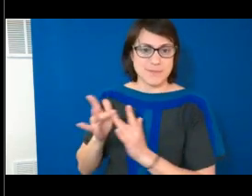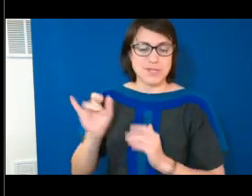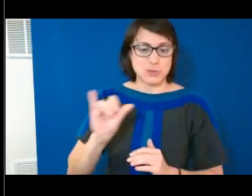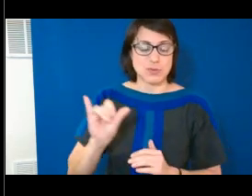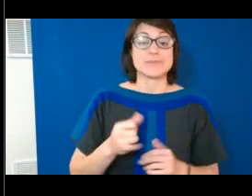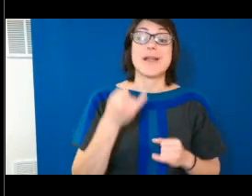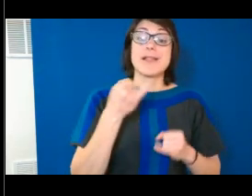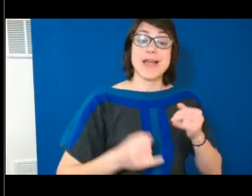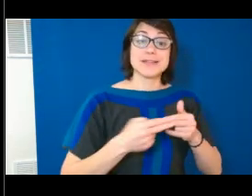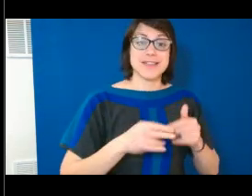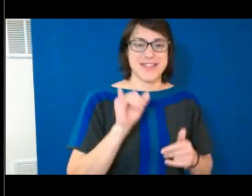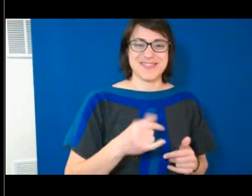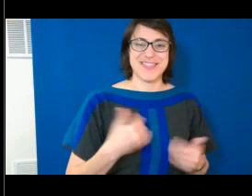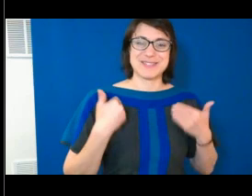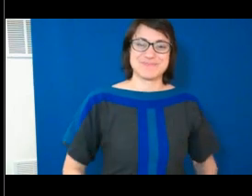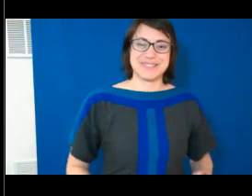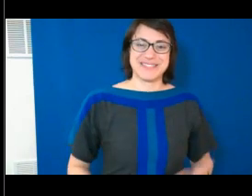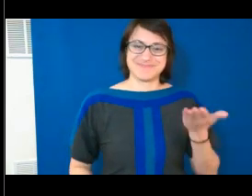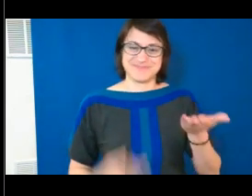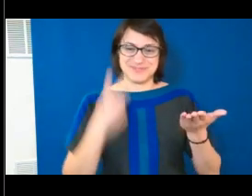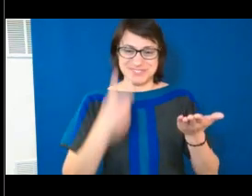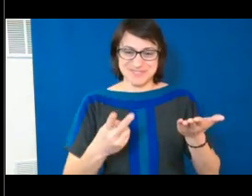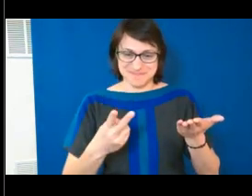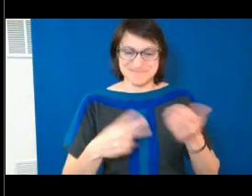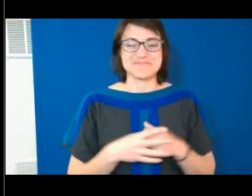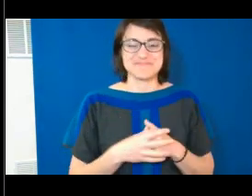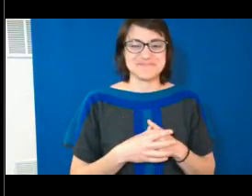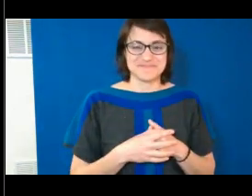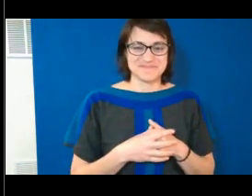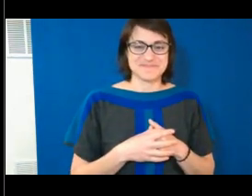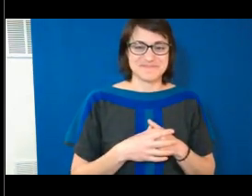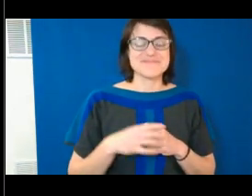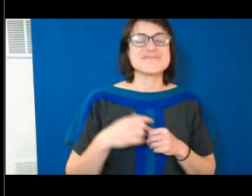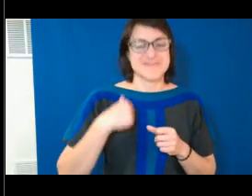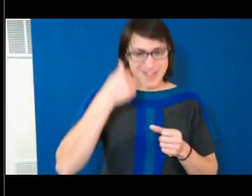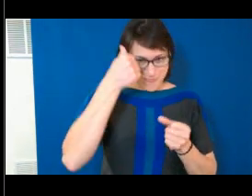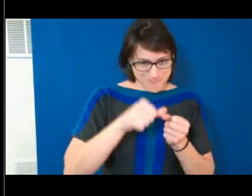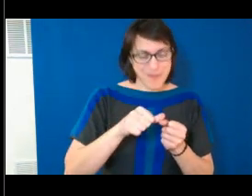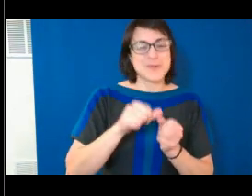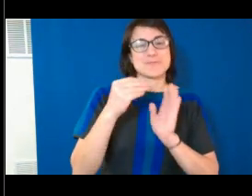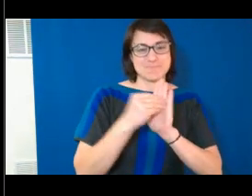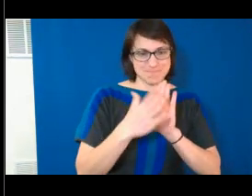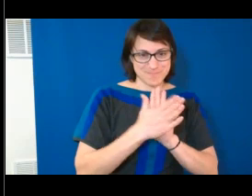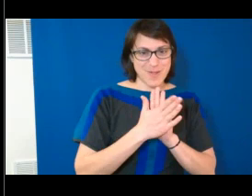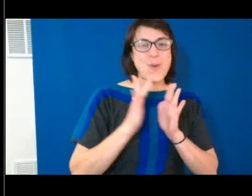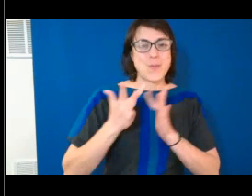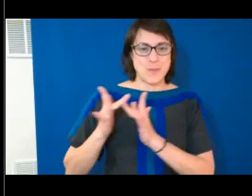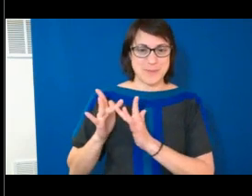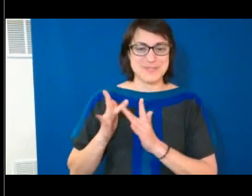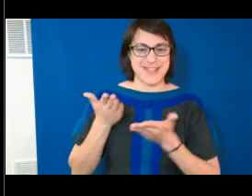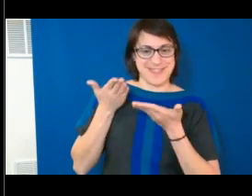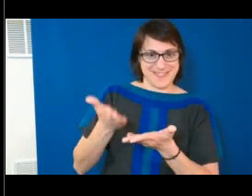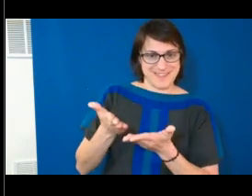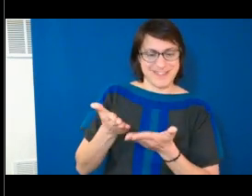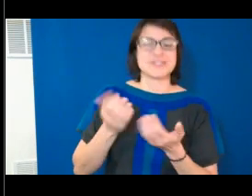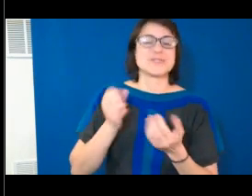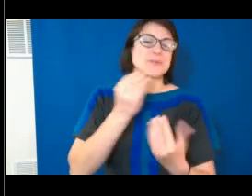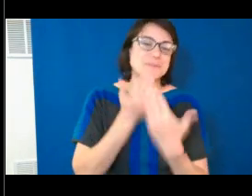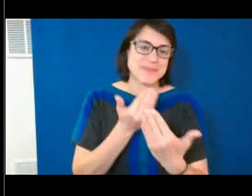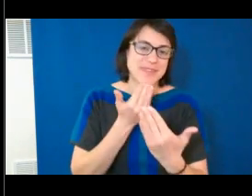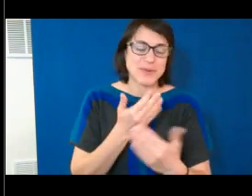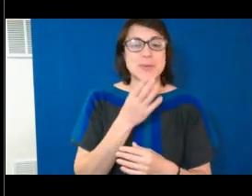me. Sorry, I forgot to put I did. I remember to put the website on this time. So thank you very much, and I'll be on